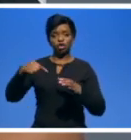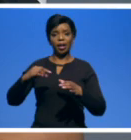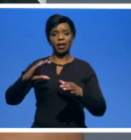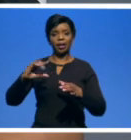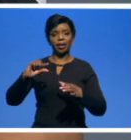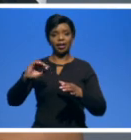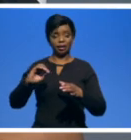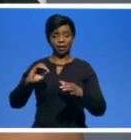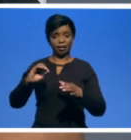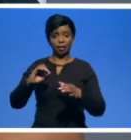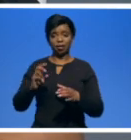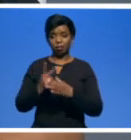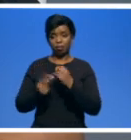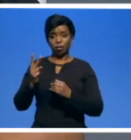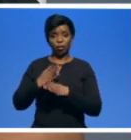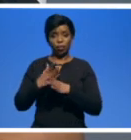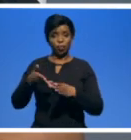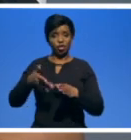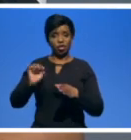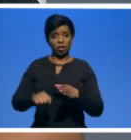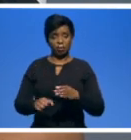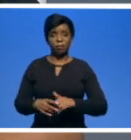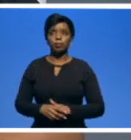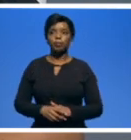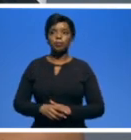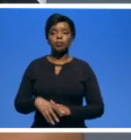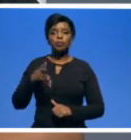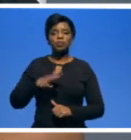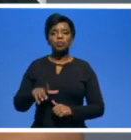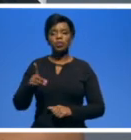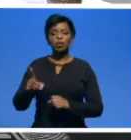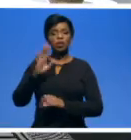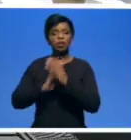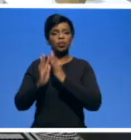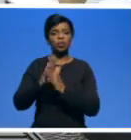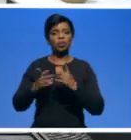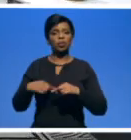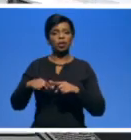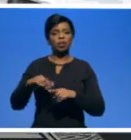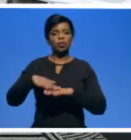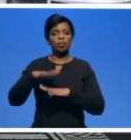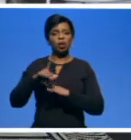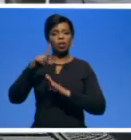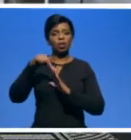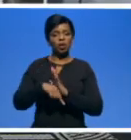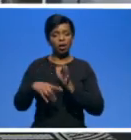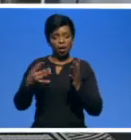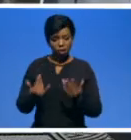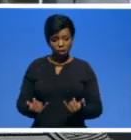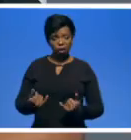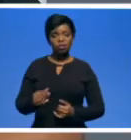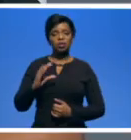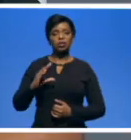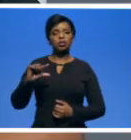so I want to maybe expand on this conversation to say that, how is now the CG